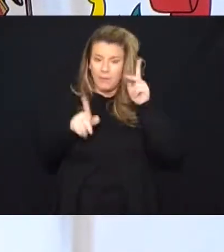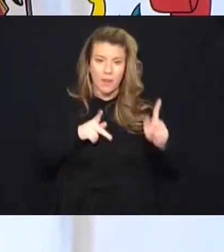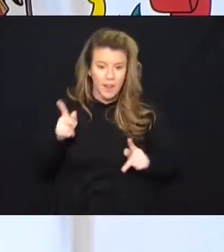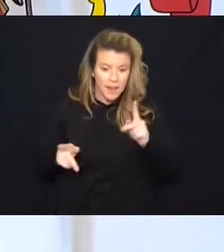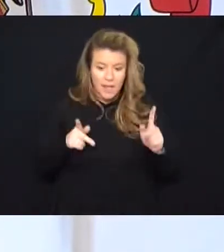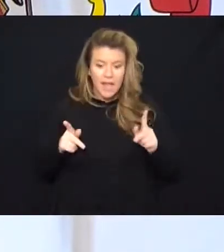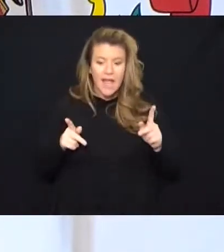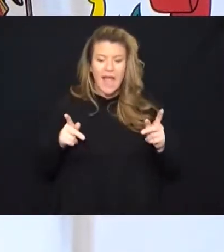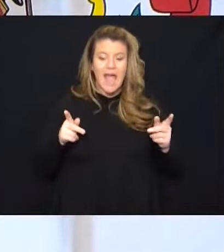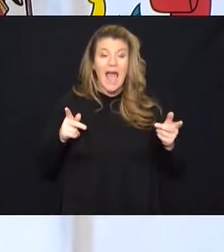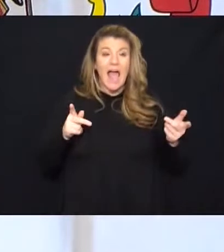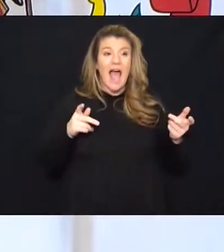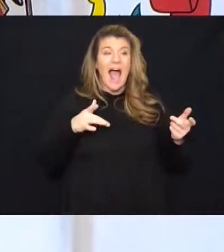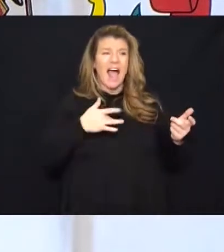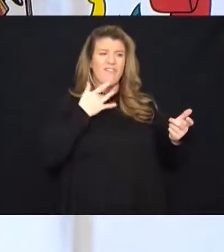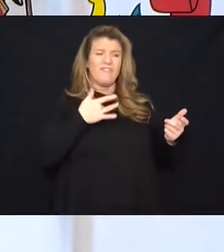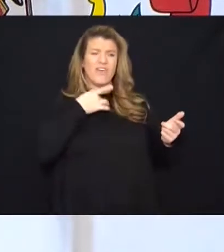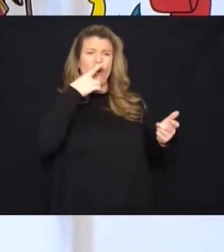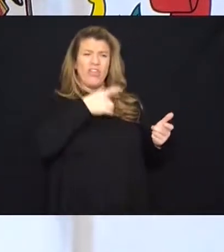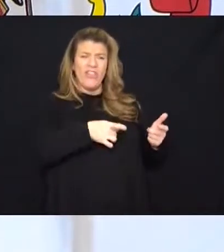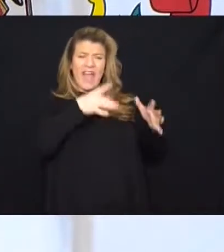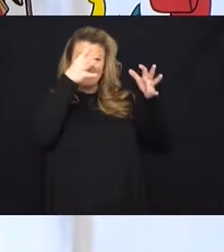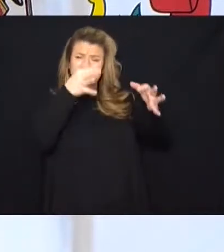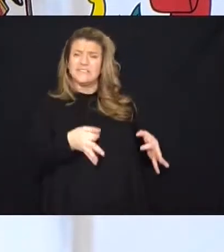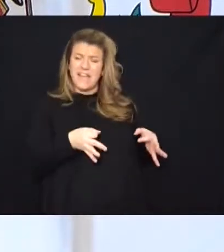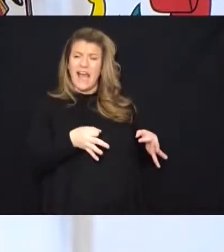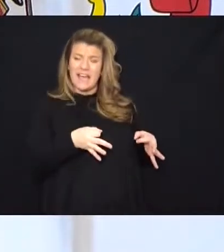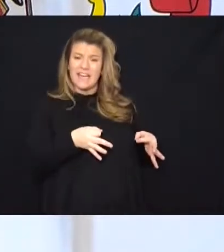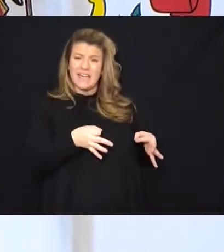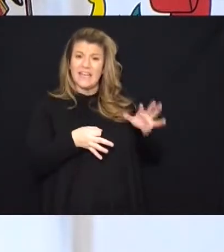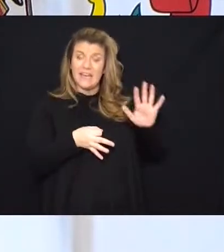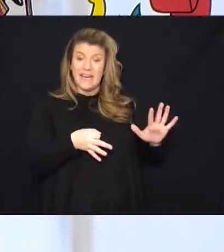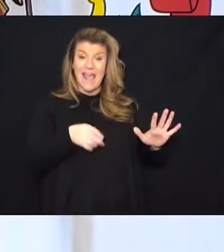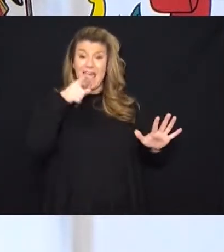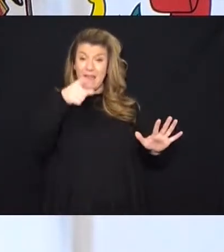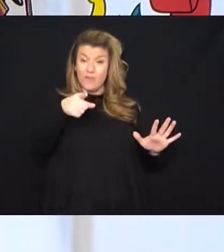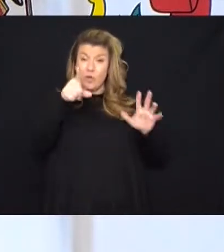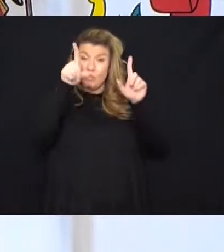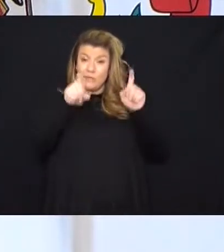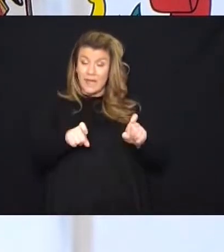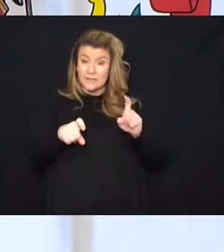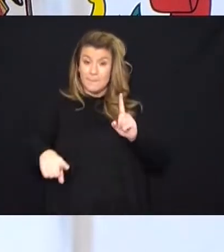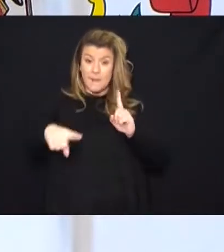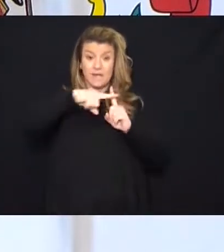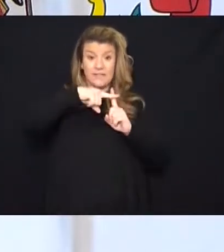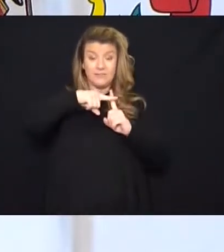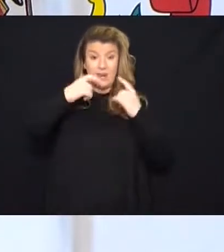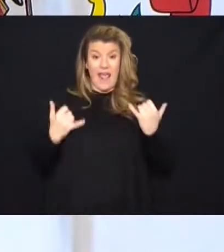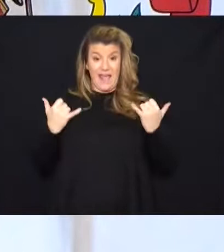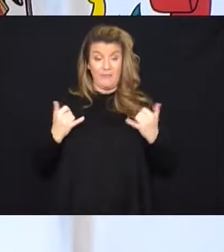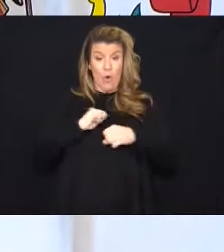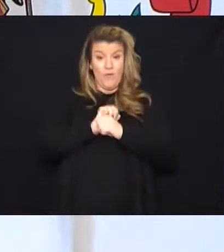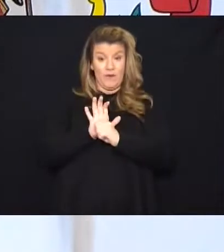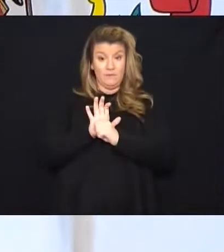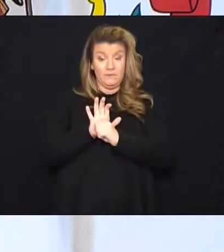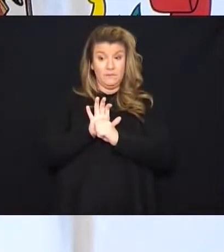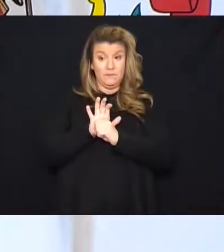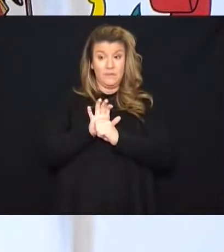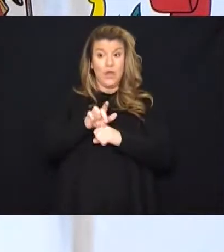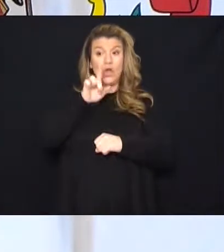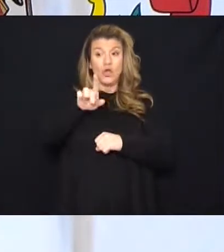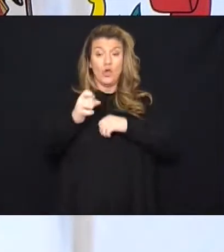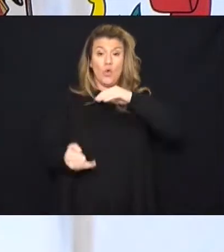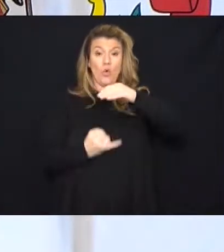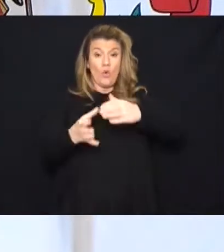think they pretty much settled in on this, that if you're tested positive for COVID today, you're to